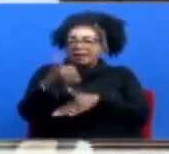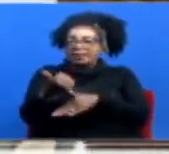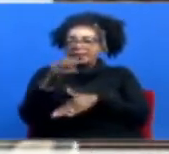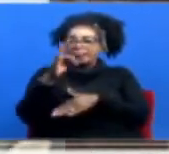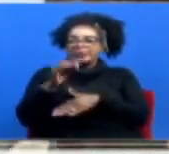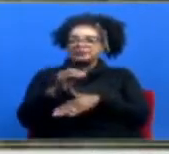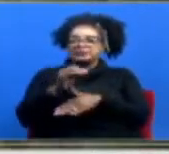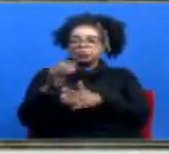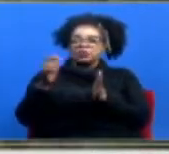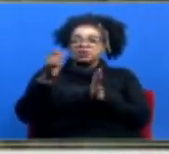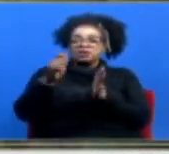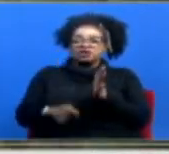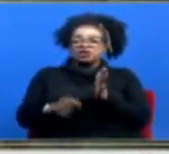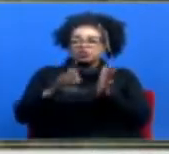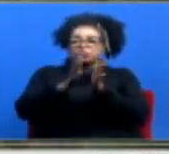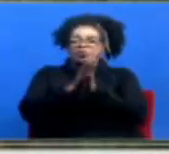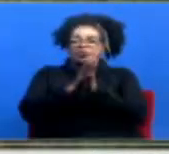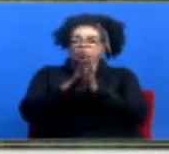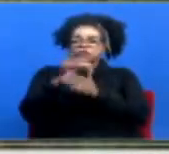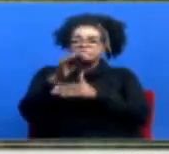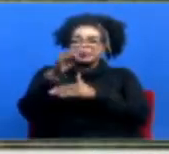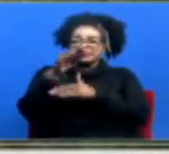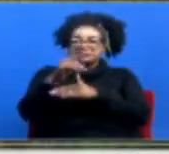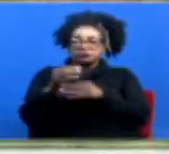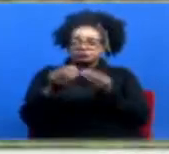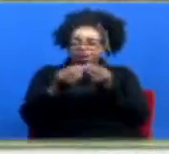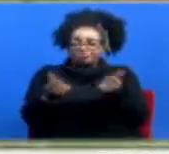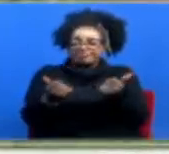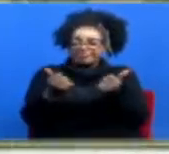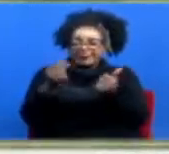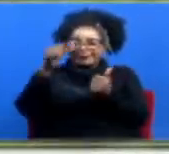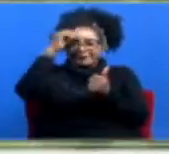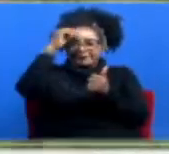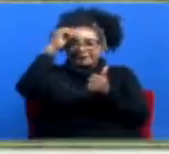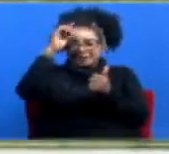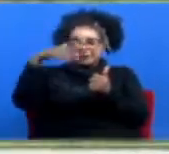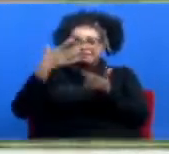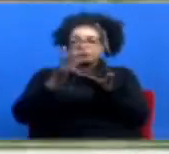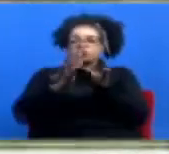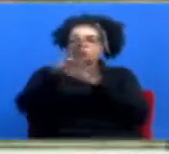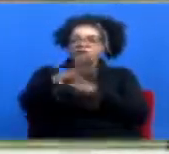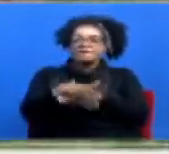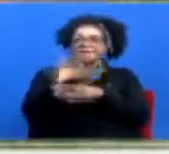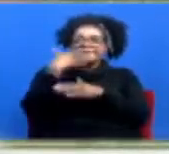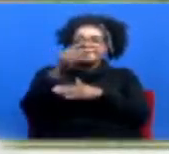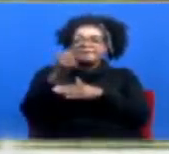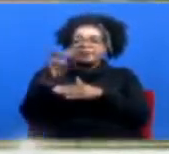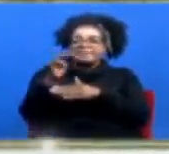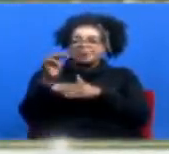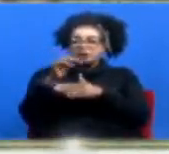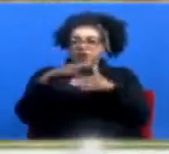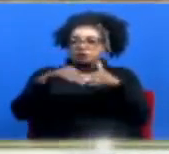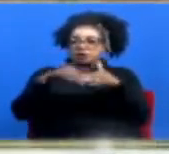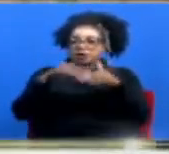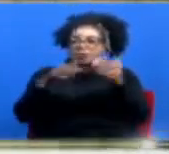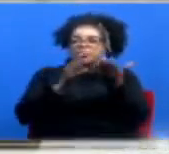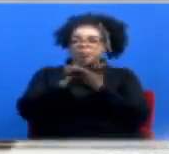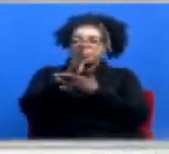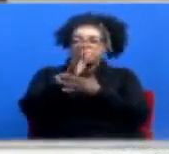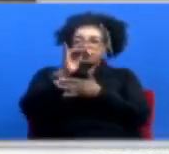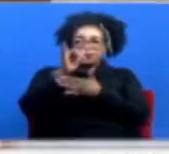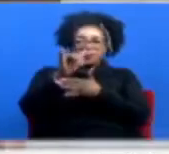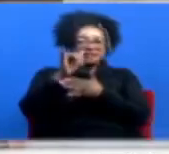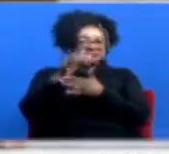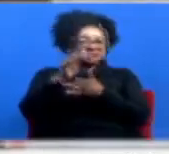charged for alleged conspiracy to defraud the government over $500 million through the unlawful initiation